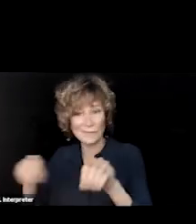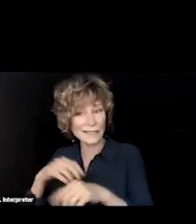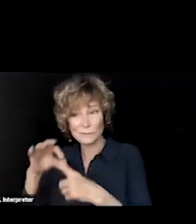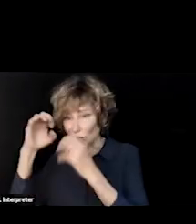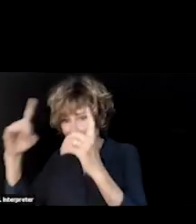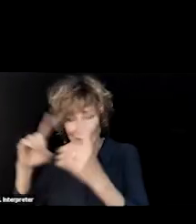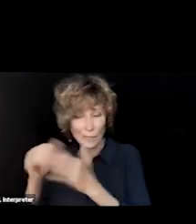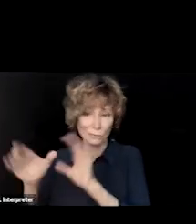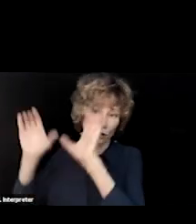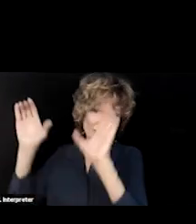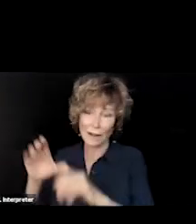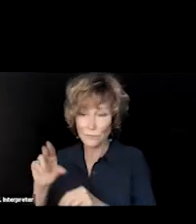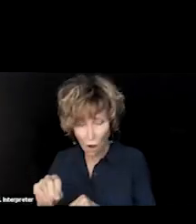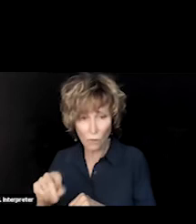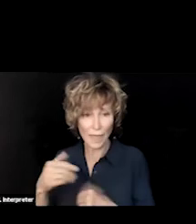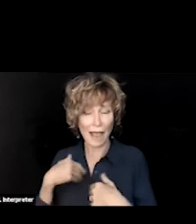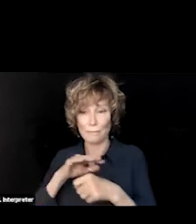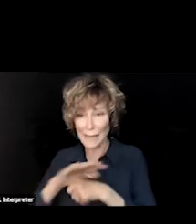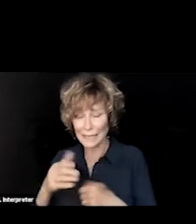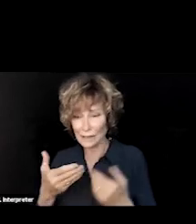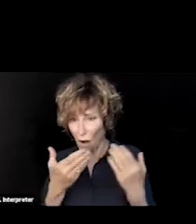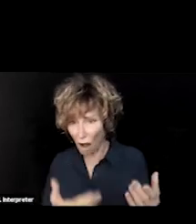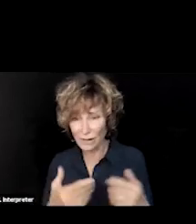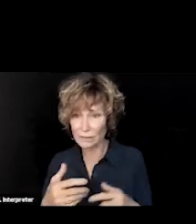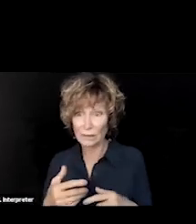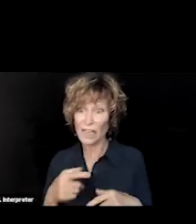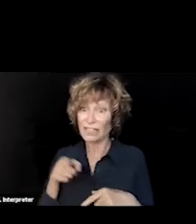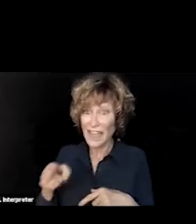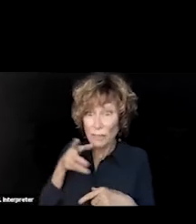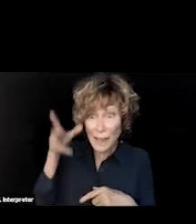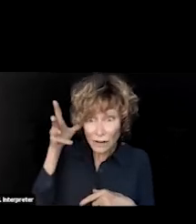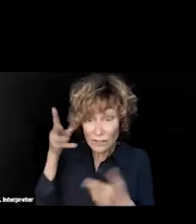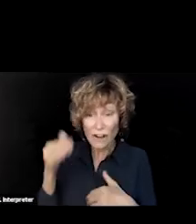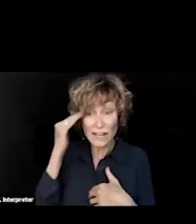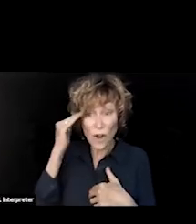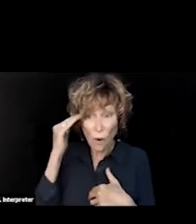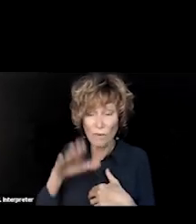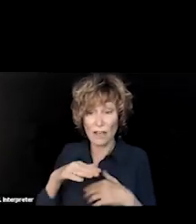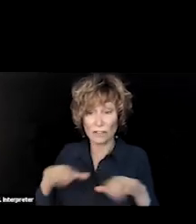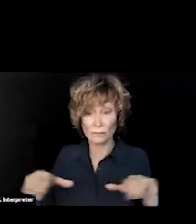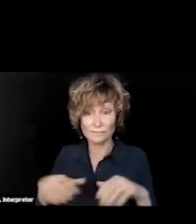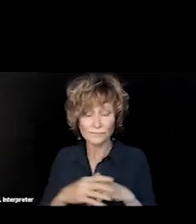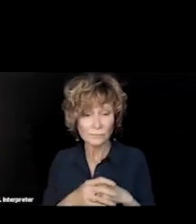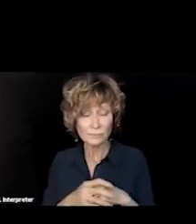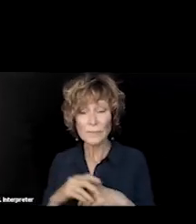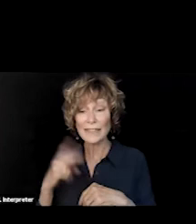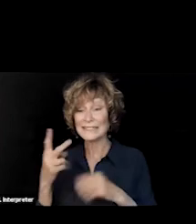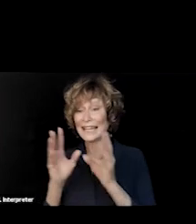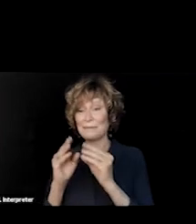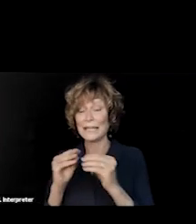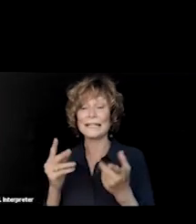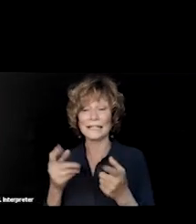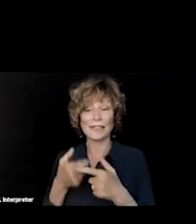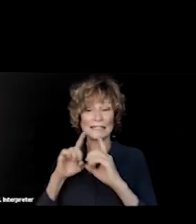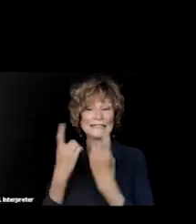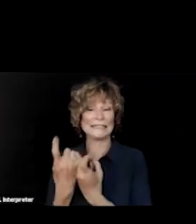become certified. They have plenty to offer. They're the parent. They know their child. At our second session, you will hear from a